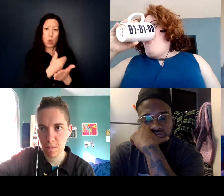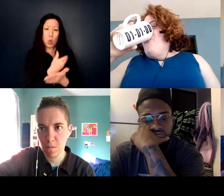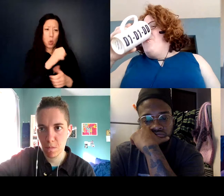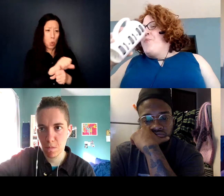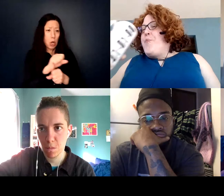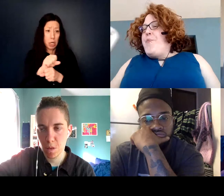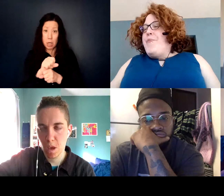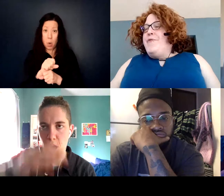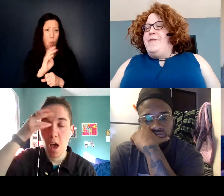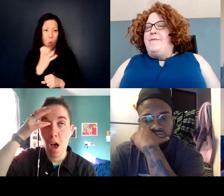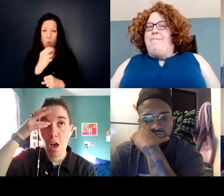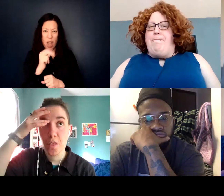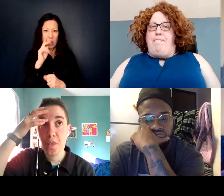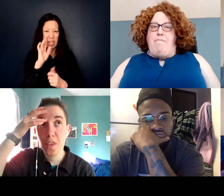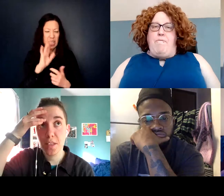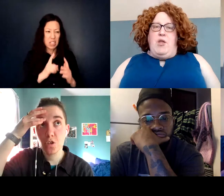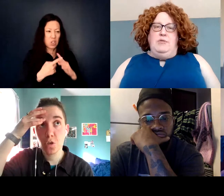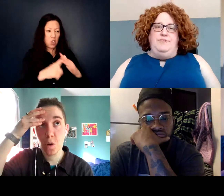folks?